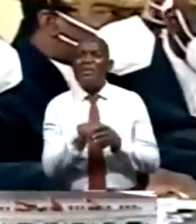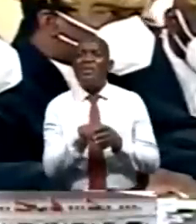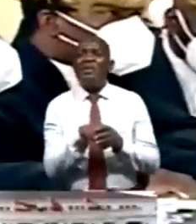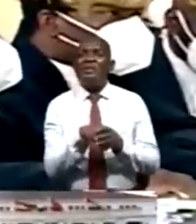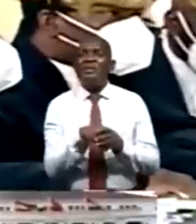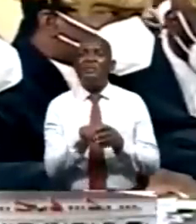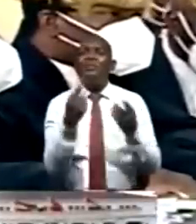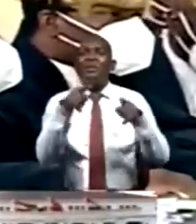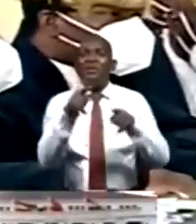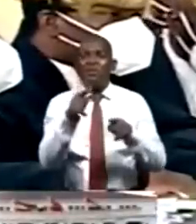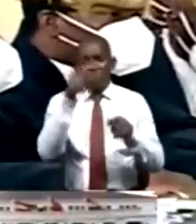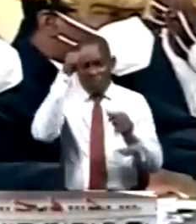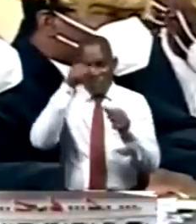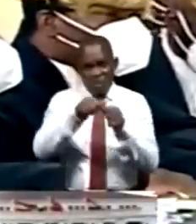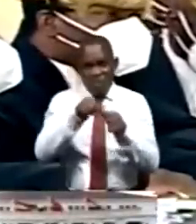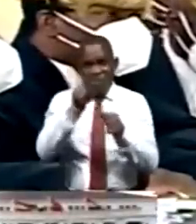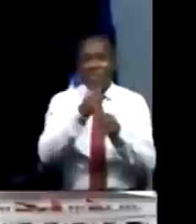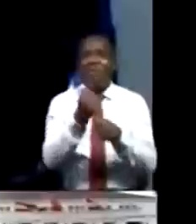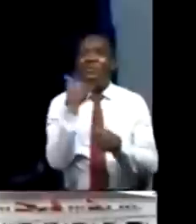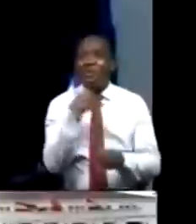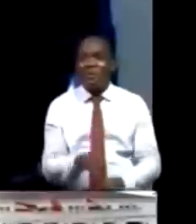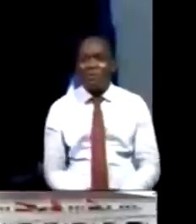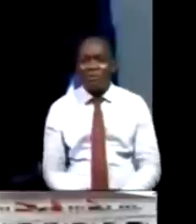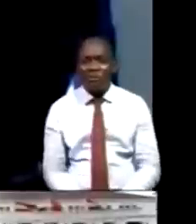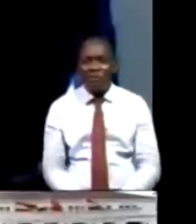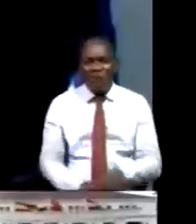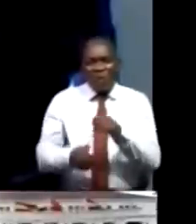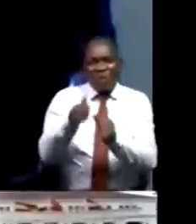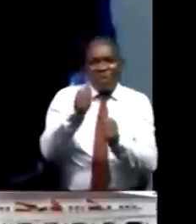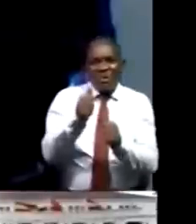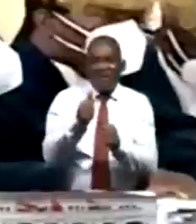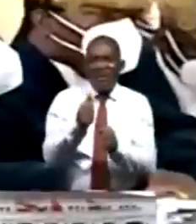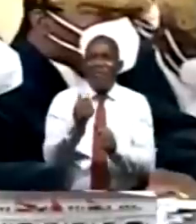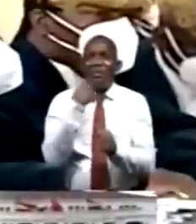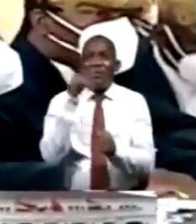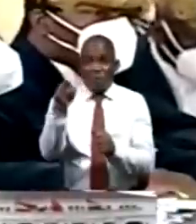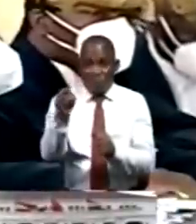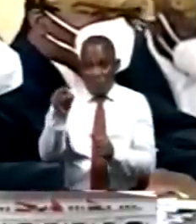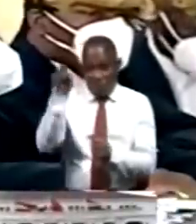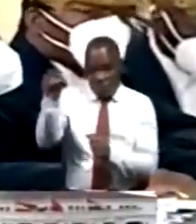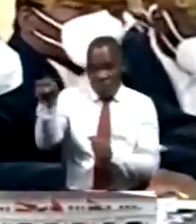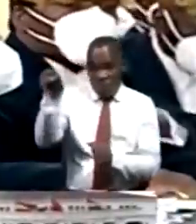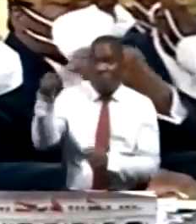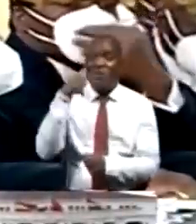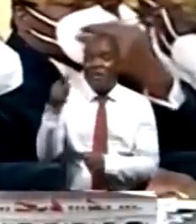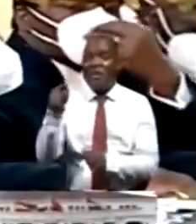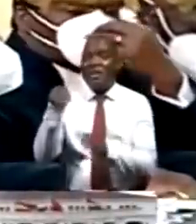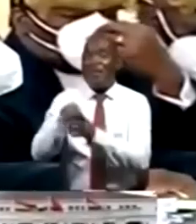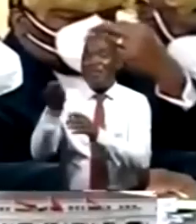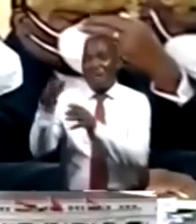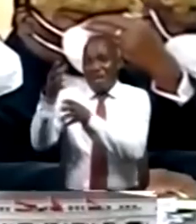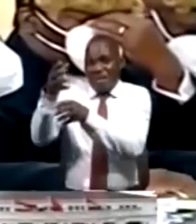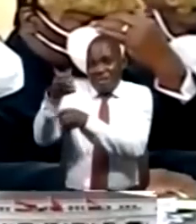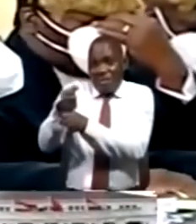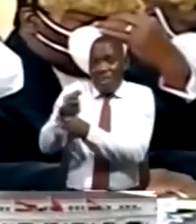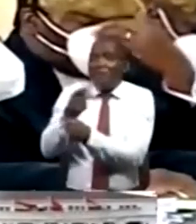Tell the court. Which monumental mistake are you referring to? You are saying that in the summary,